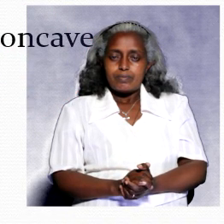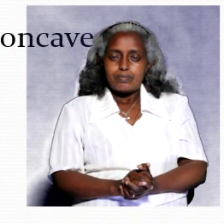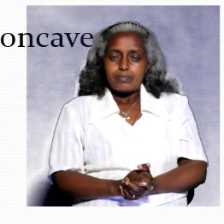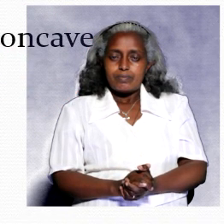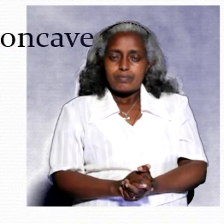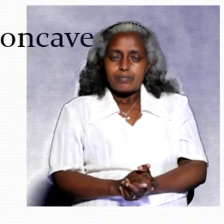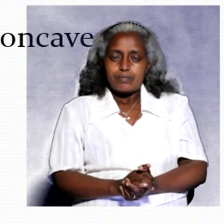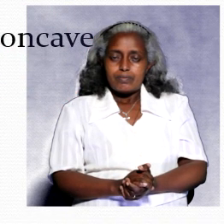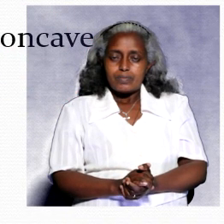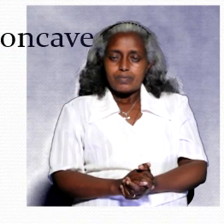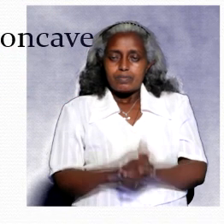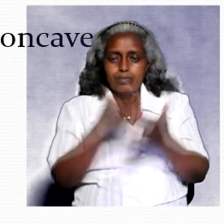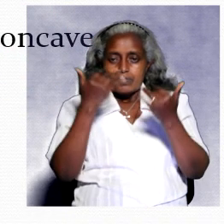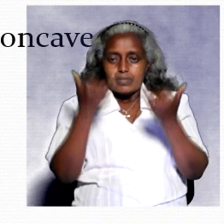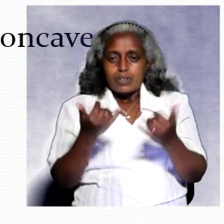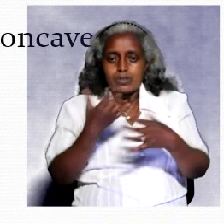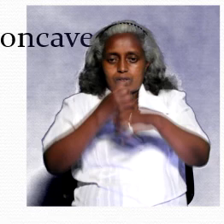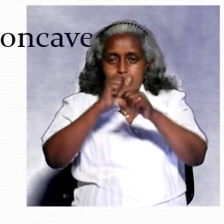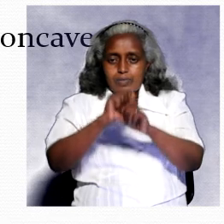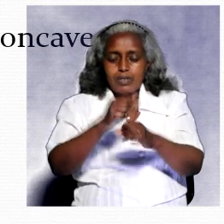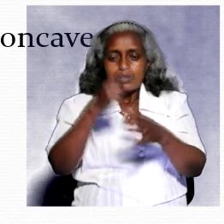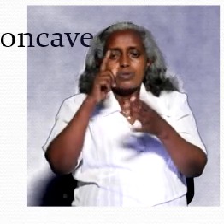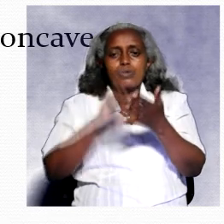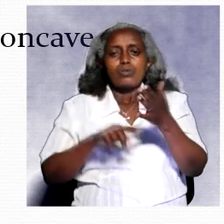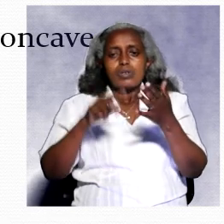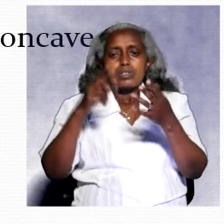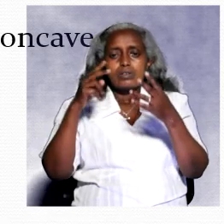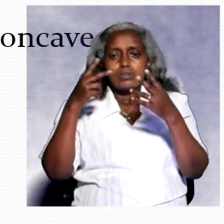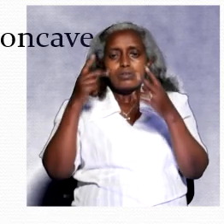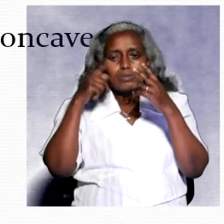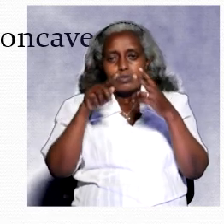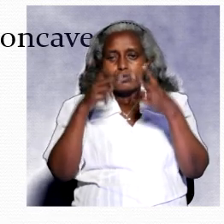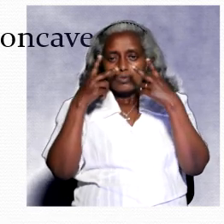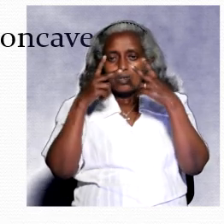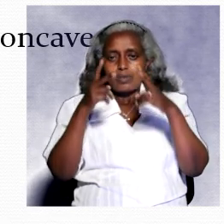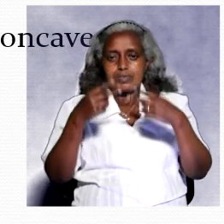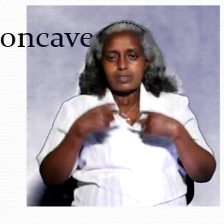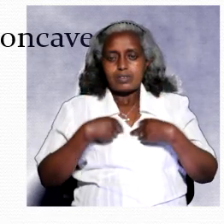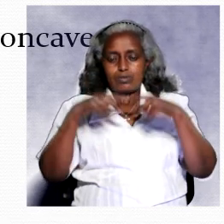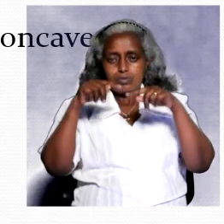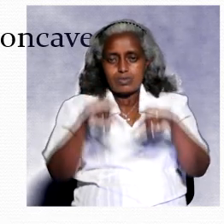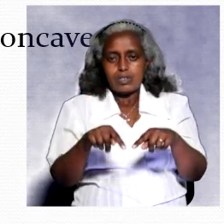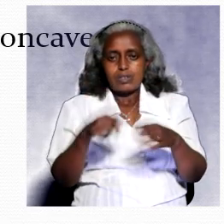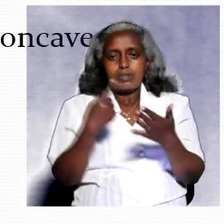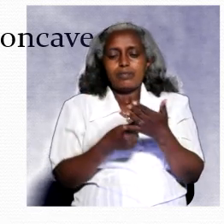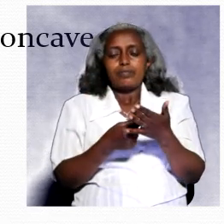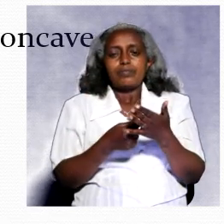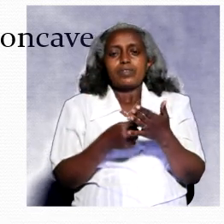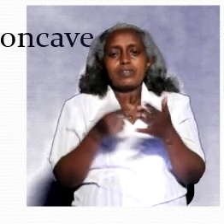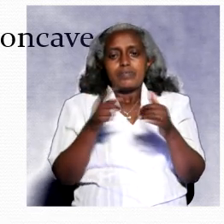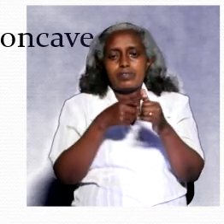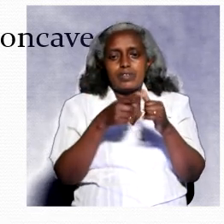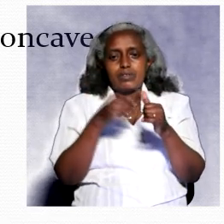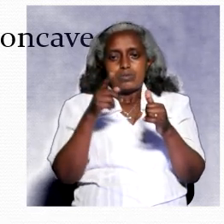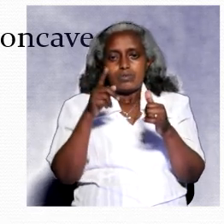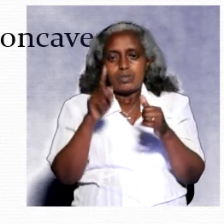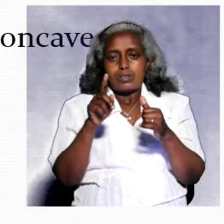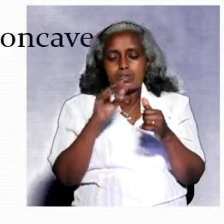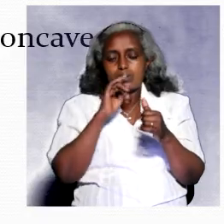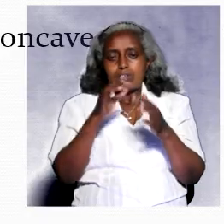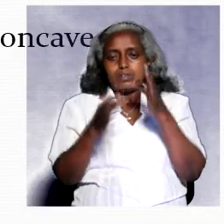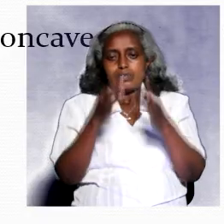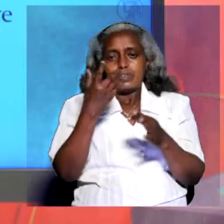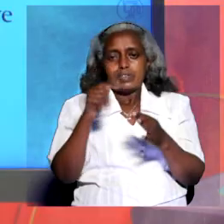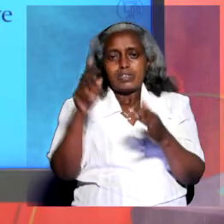Now, let's summarize what we have seen today. The basic point that we have seen today is the first one. If